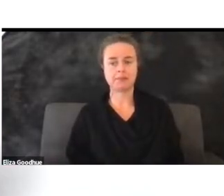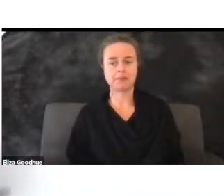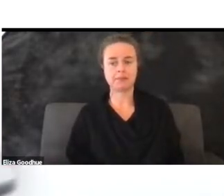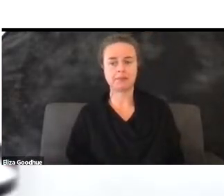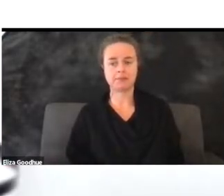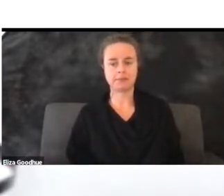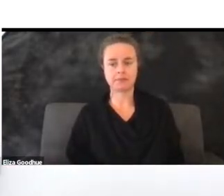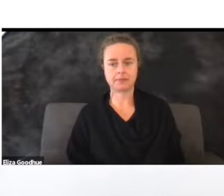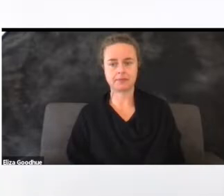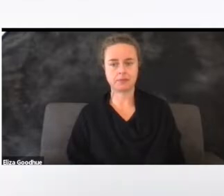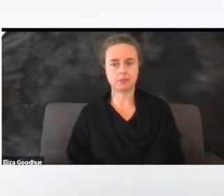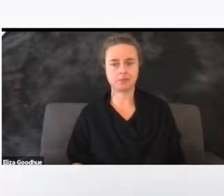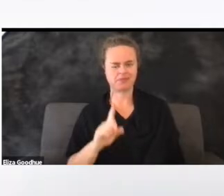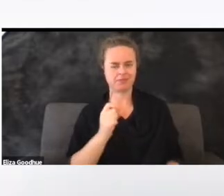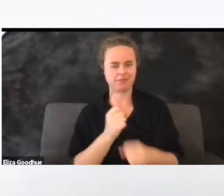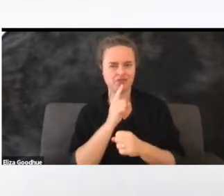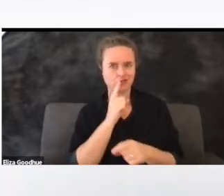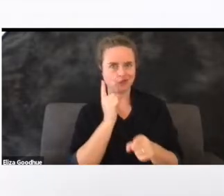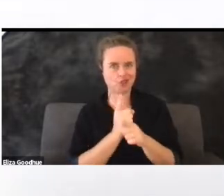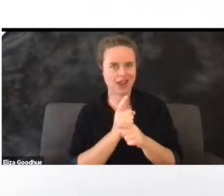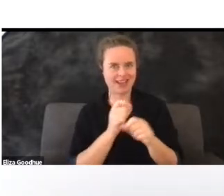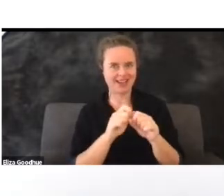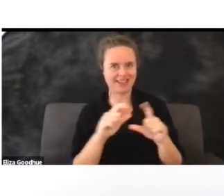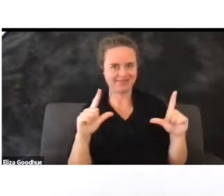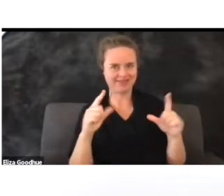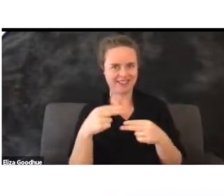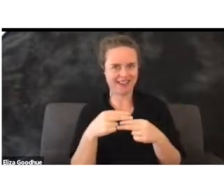to make sure I'm sharing the right screen.